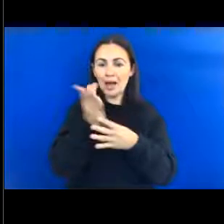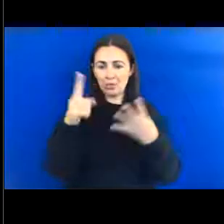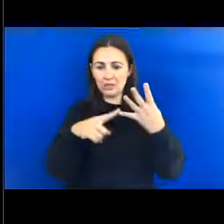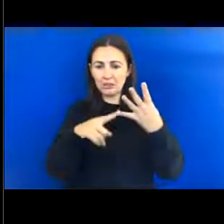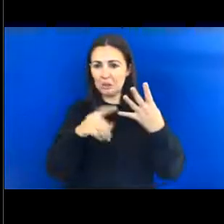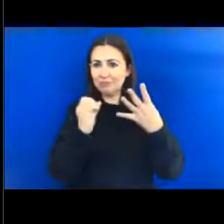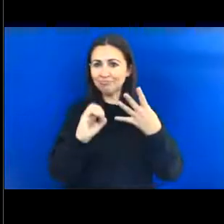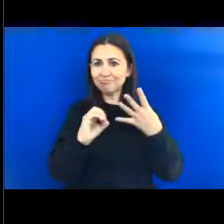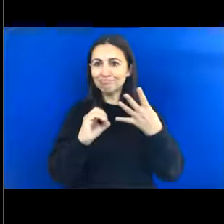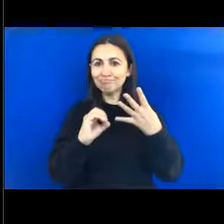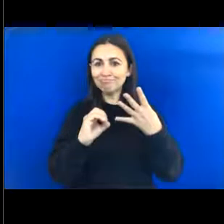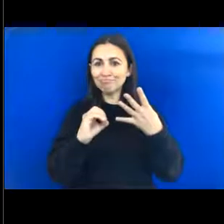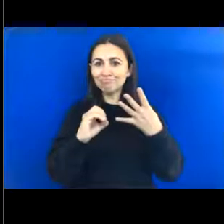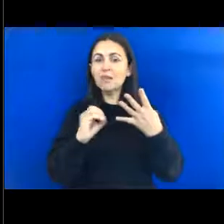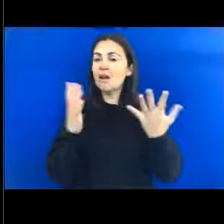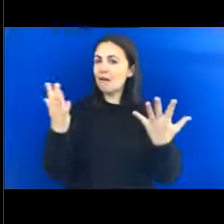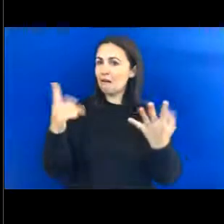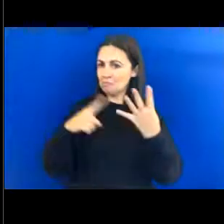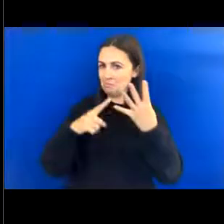talk about that today.